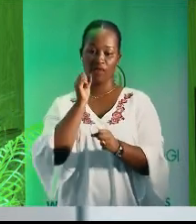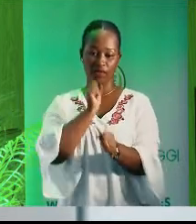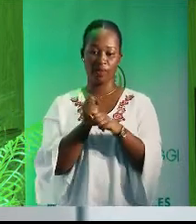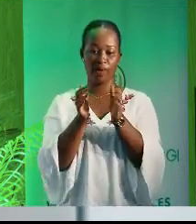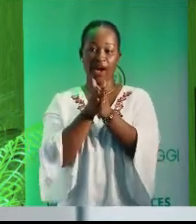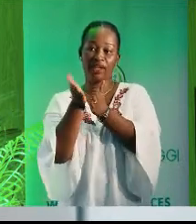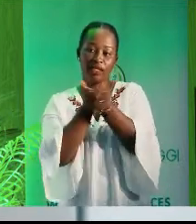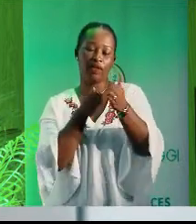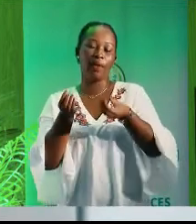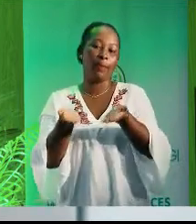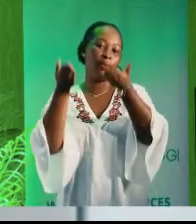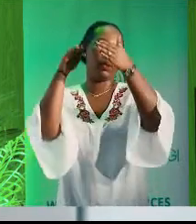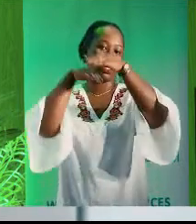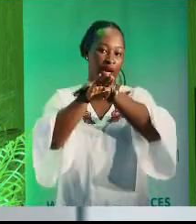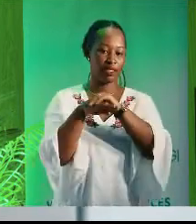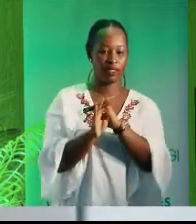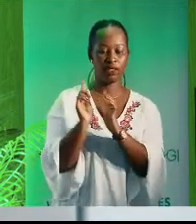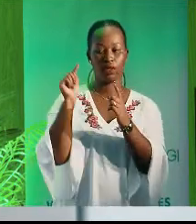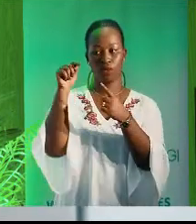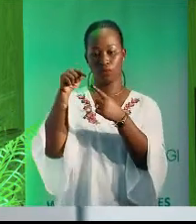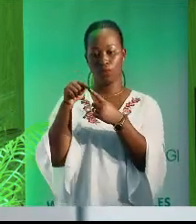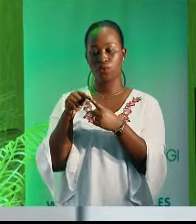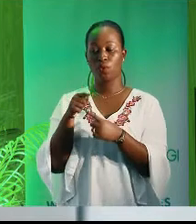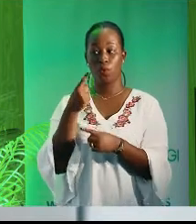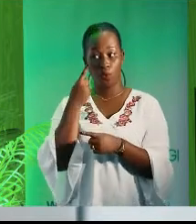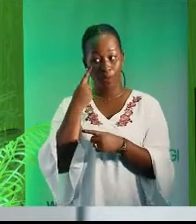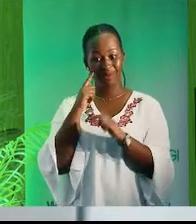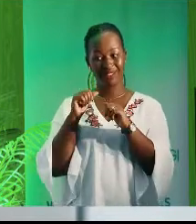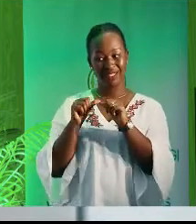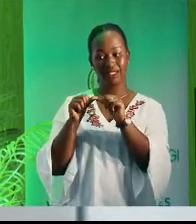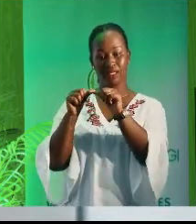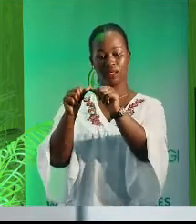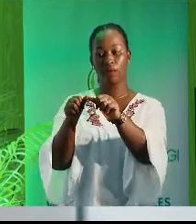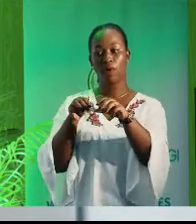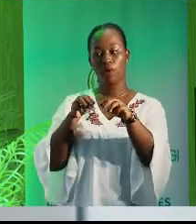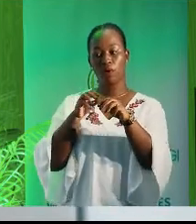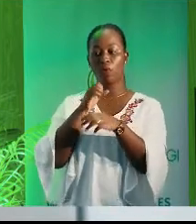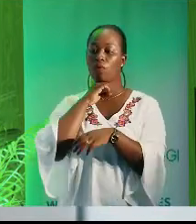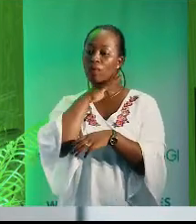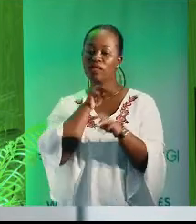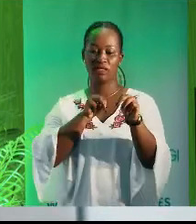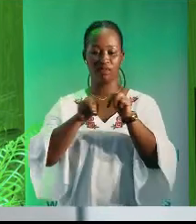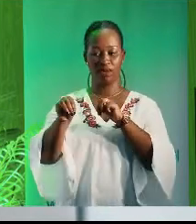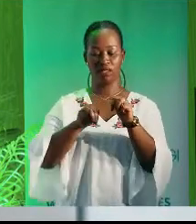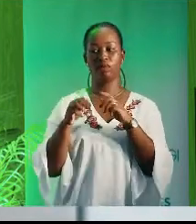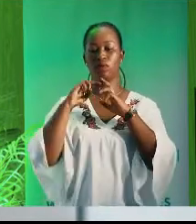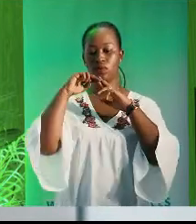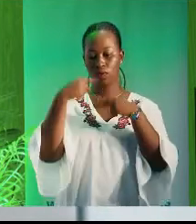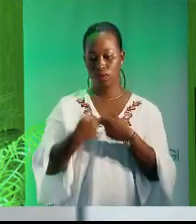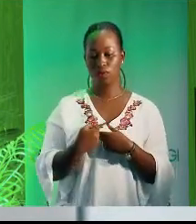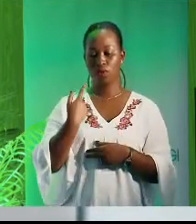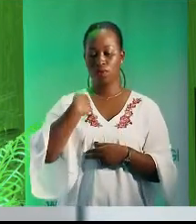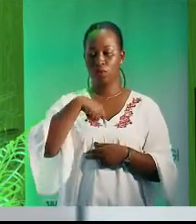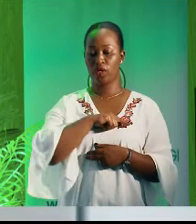to affordable, reliable, and sustainable waste management service. And it will not only